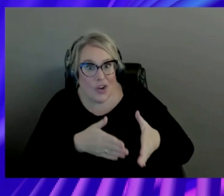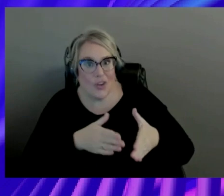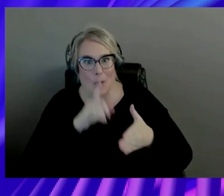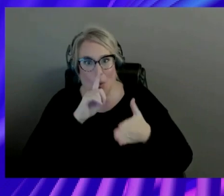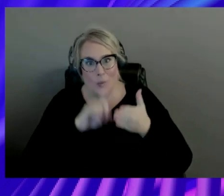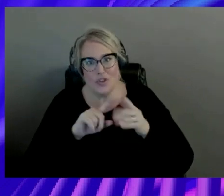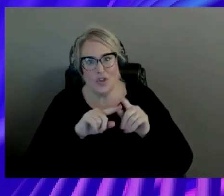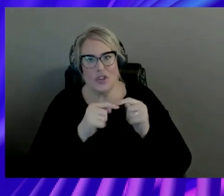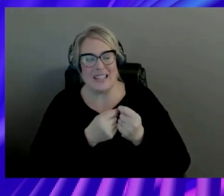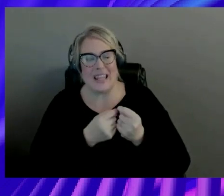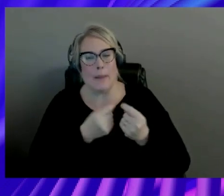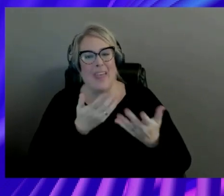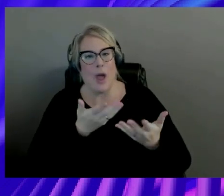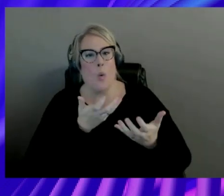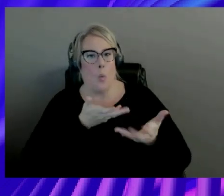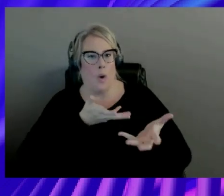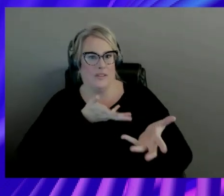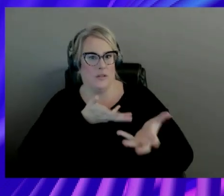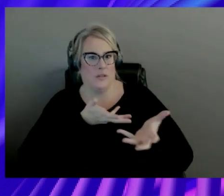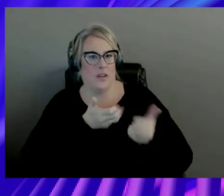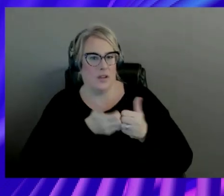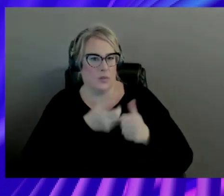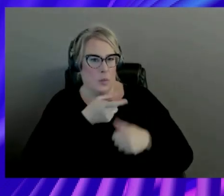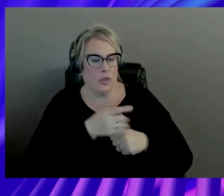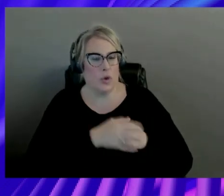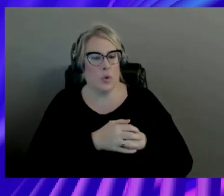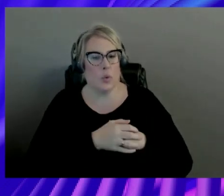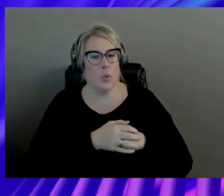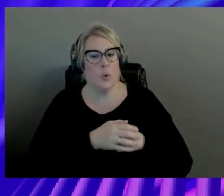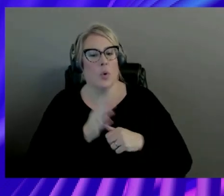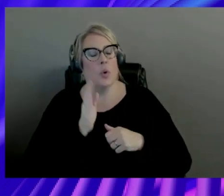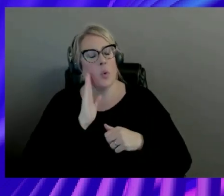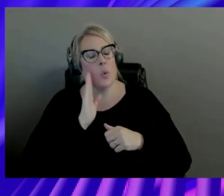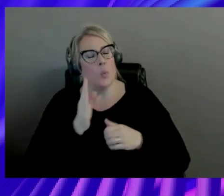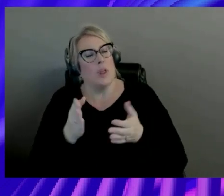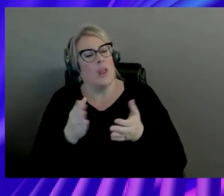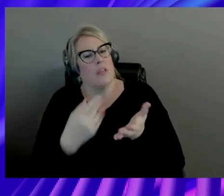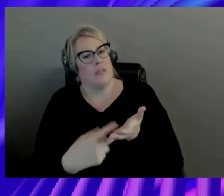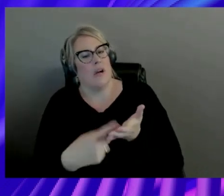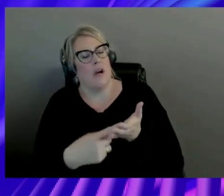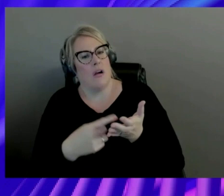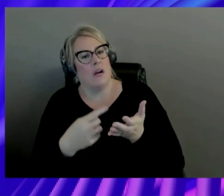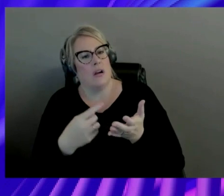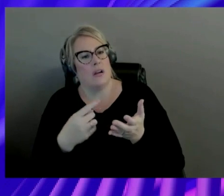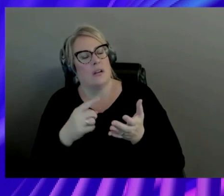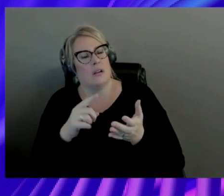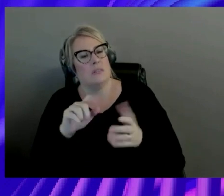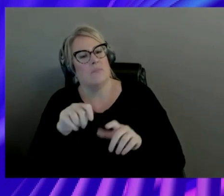Other than, we're going to get to the link a little bit more here, how to actually get to it, but